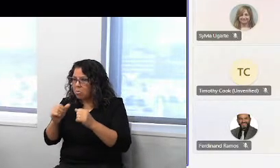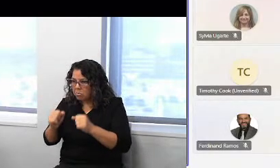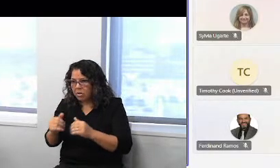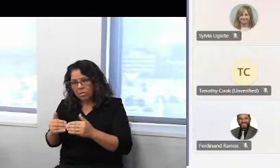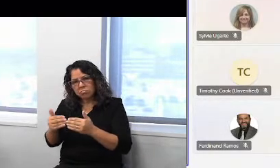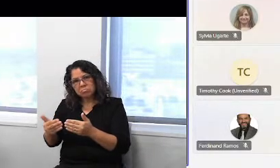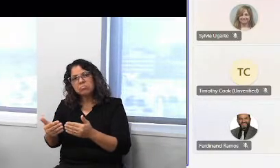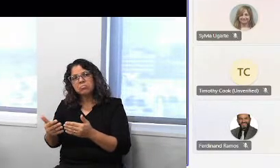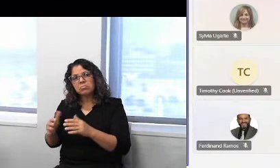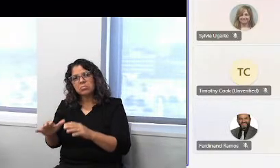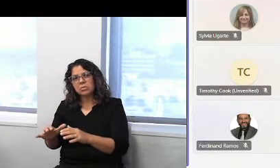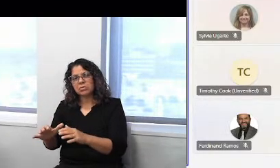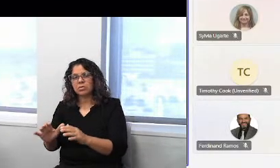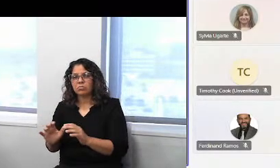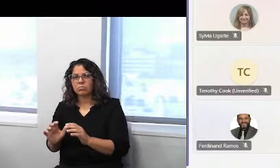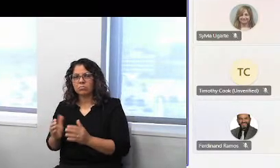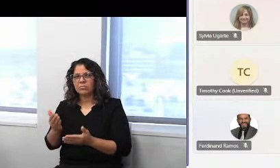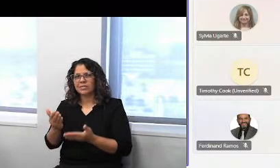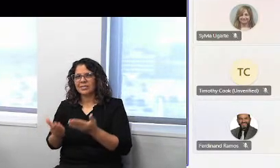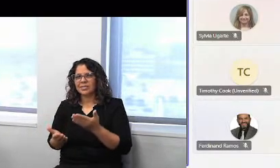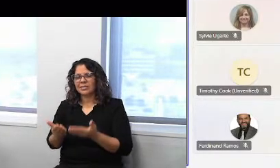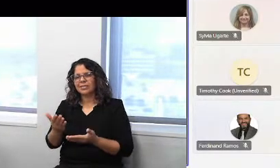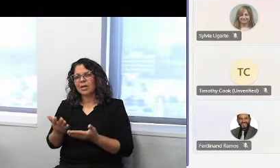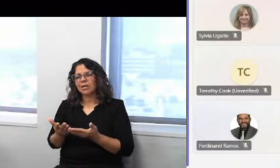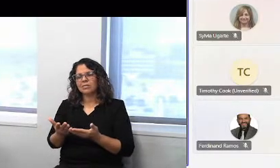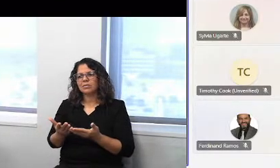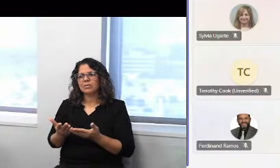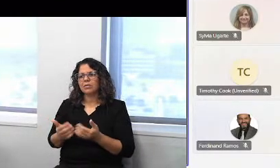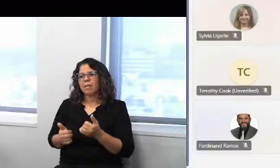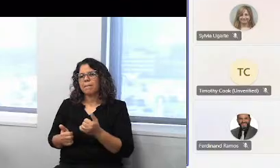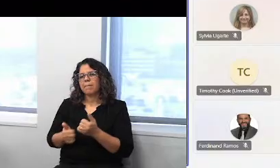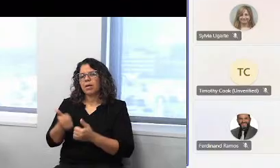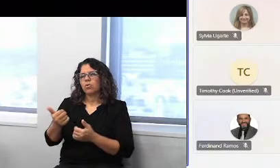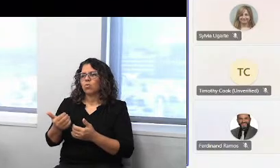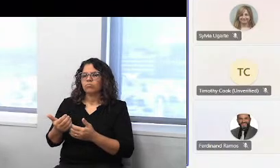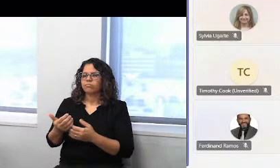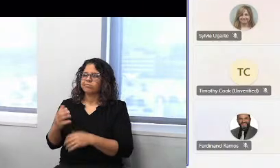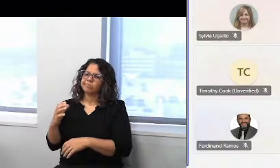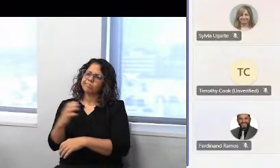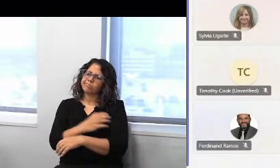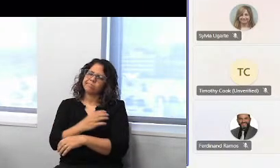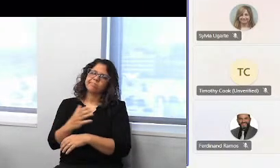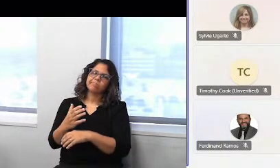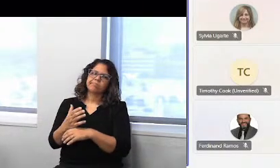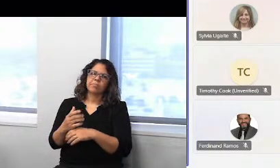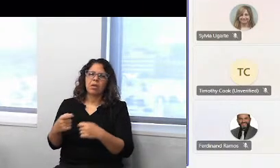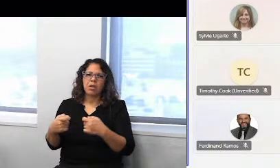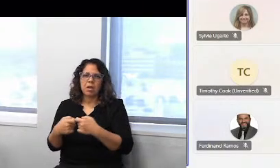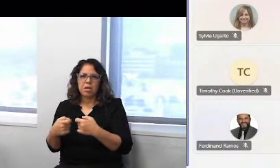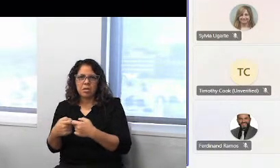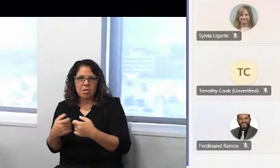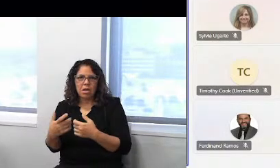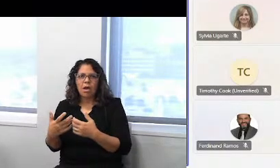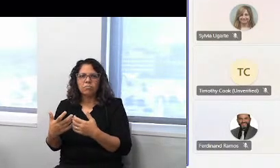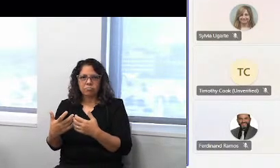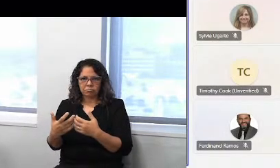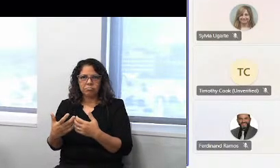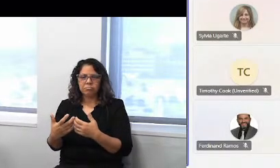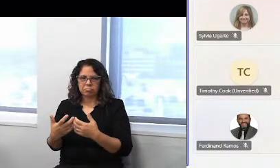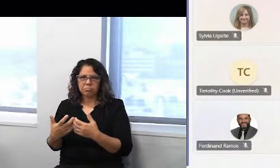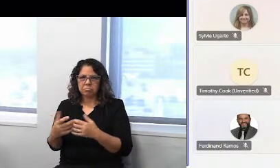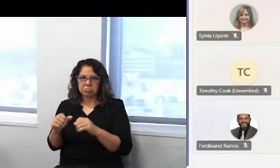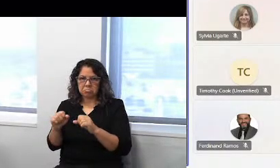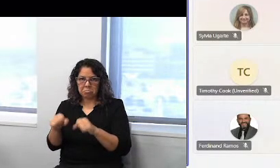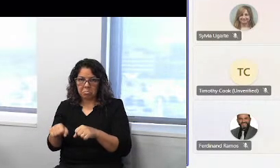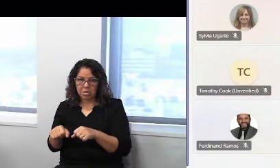more potential generation from that or power from that same project rather than having